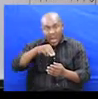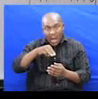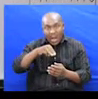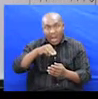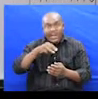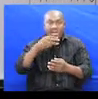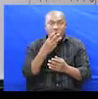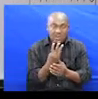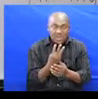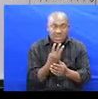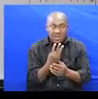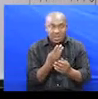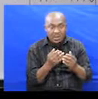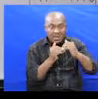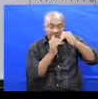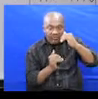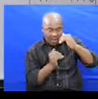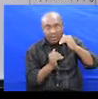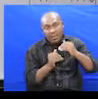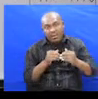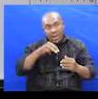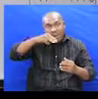by molar mass.